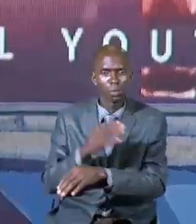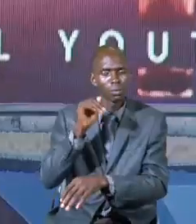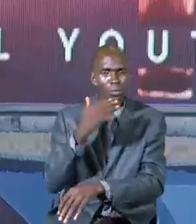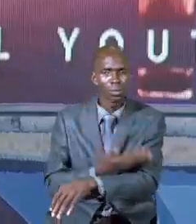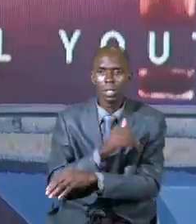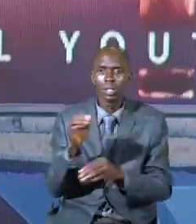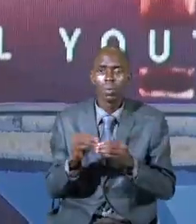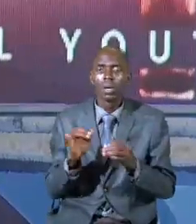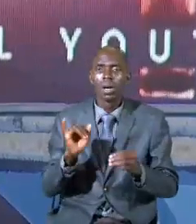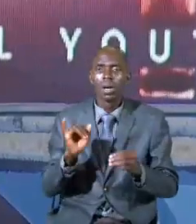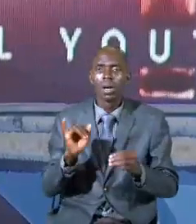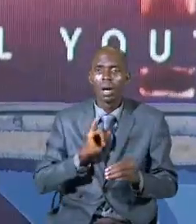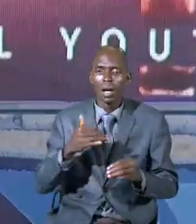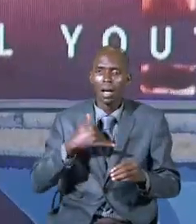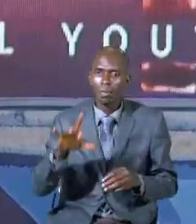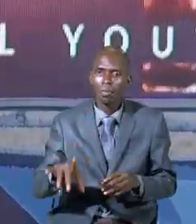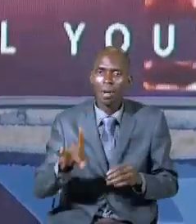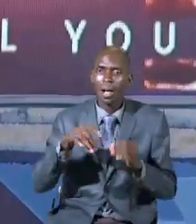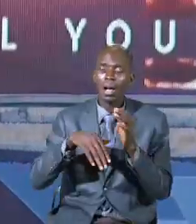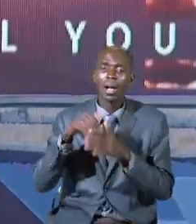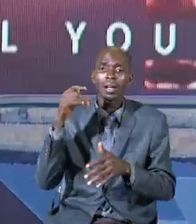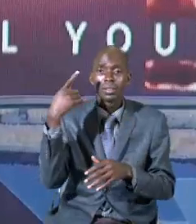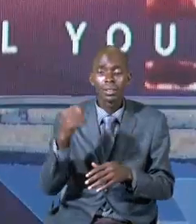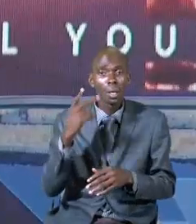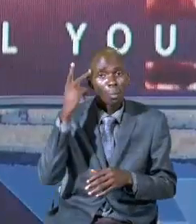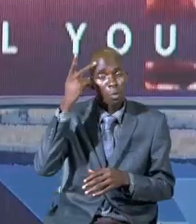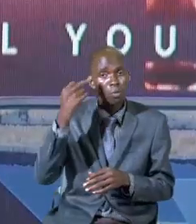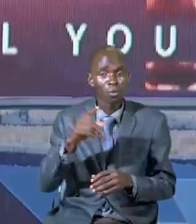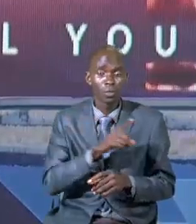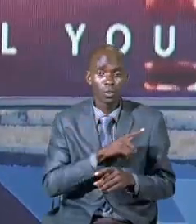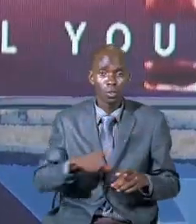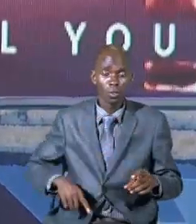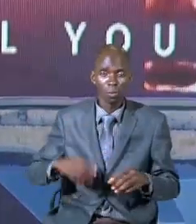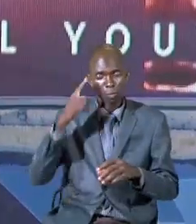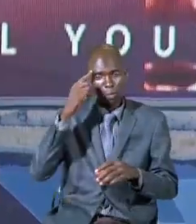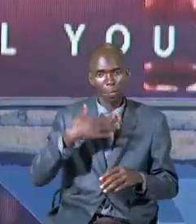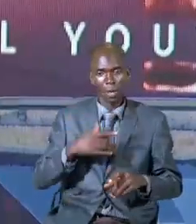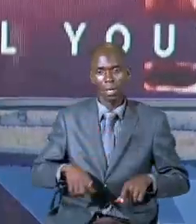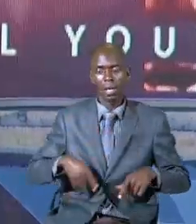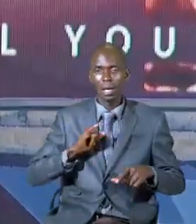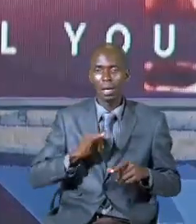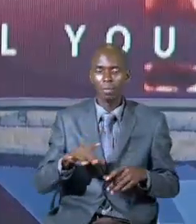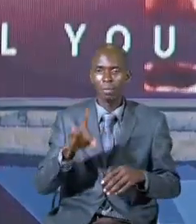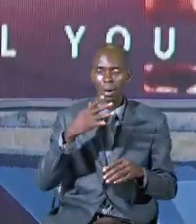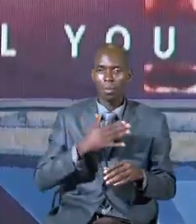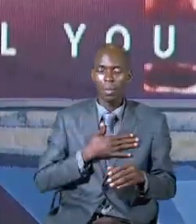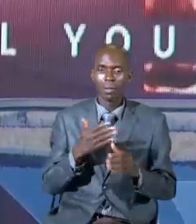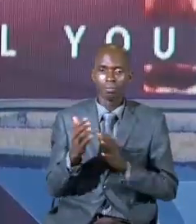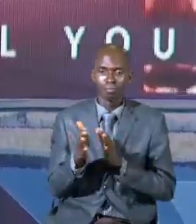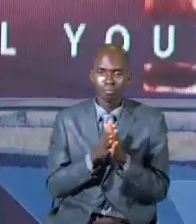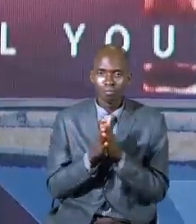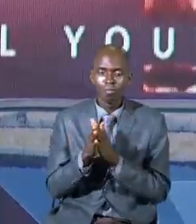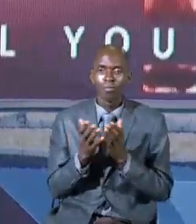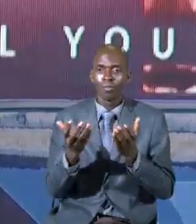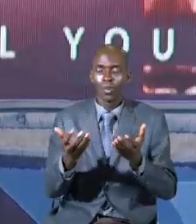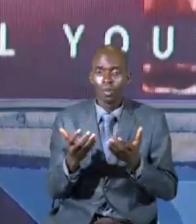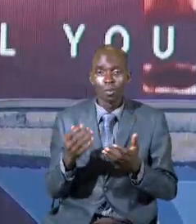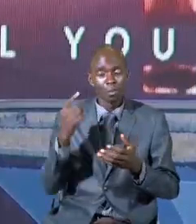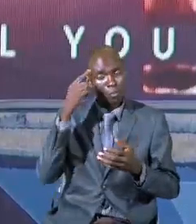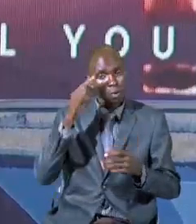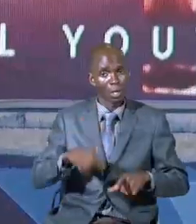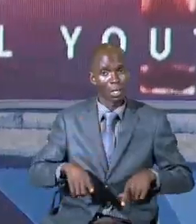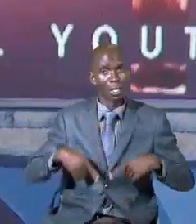And then I come with passion and with zeal and with drive to get for an onward